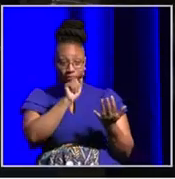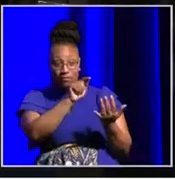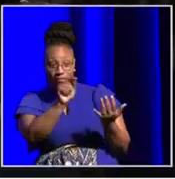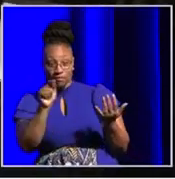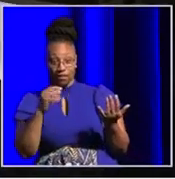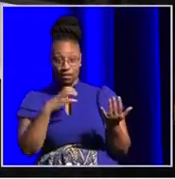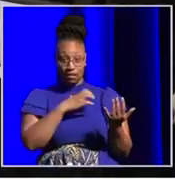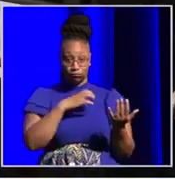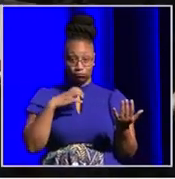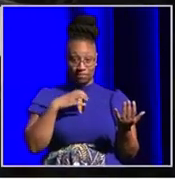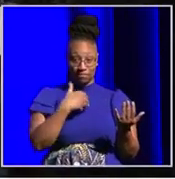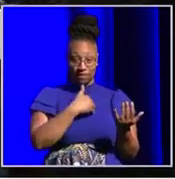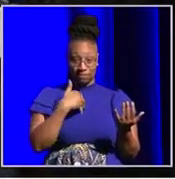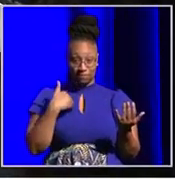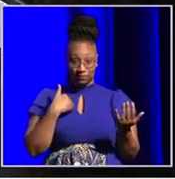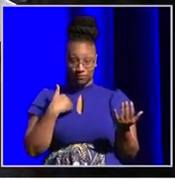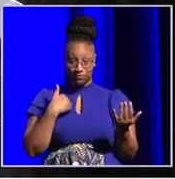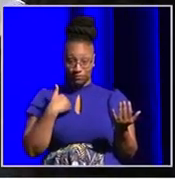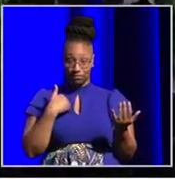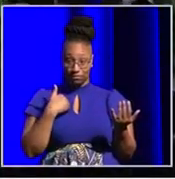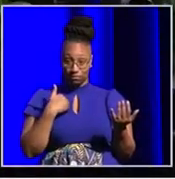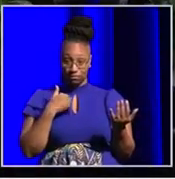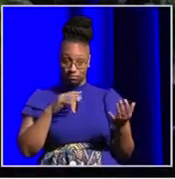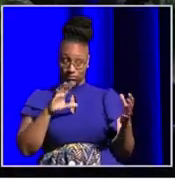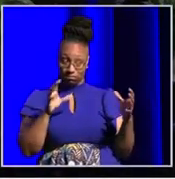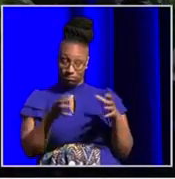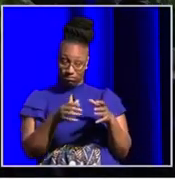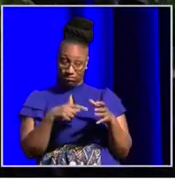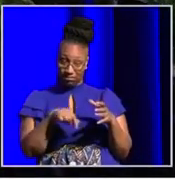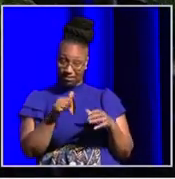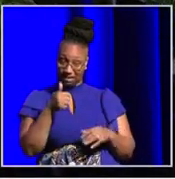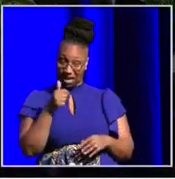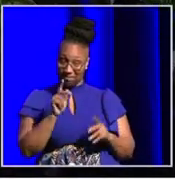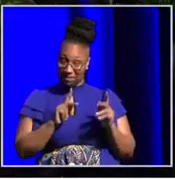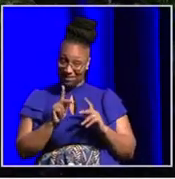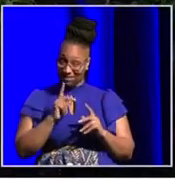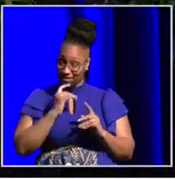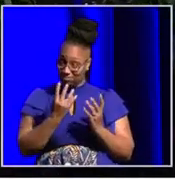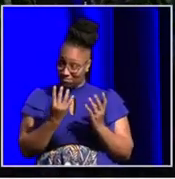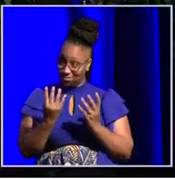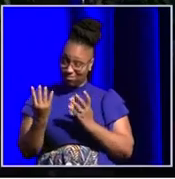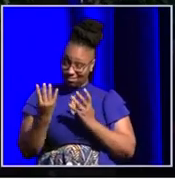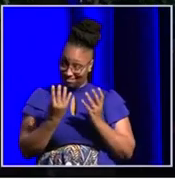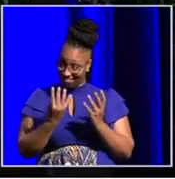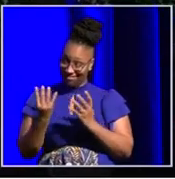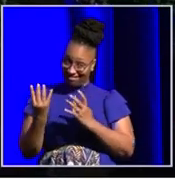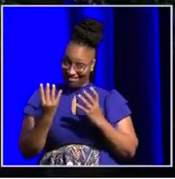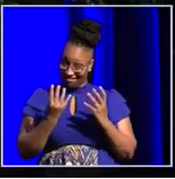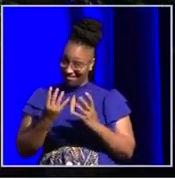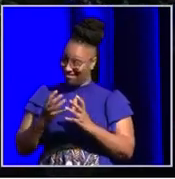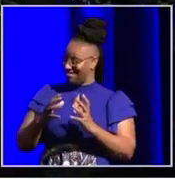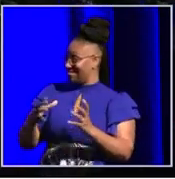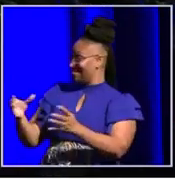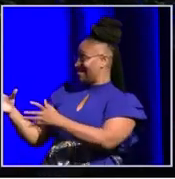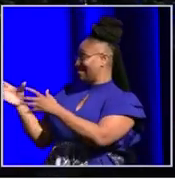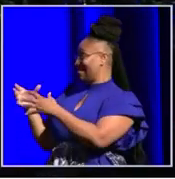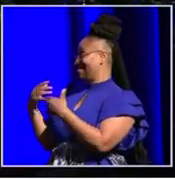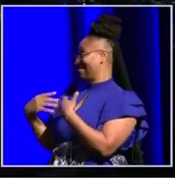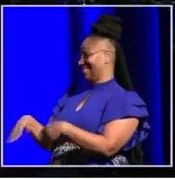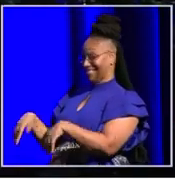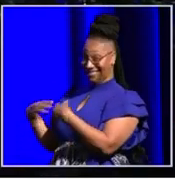bring 10 people. I hope they're more careful with the budget.